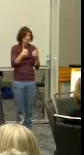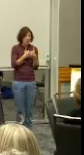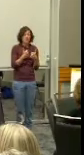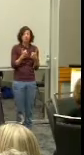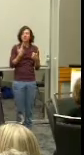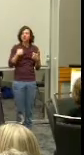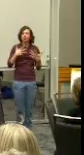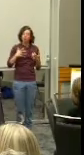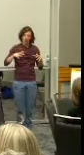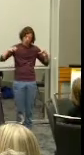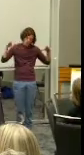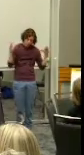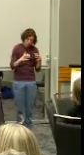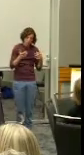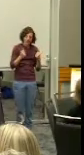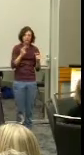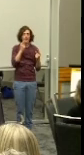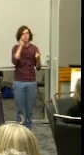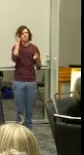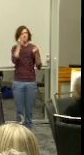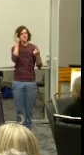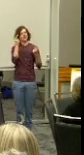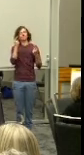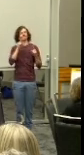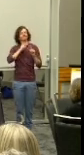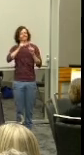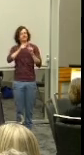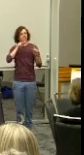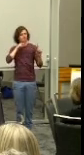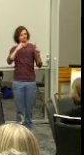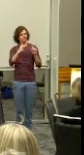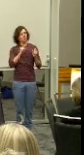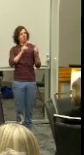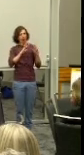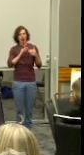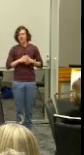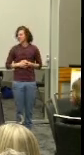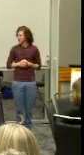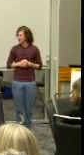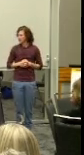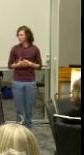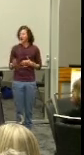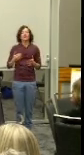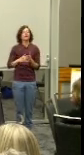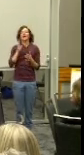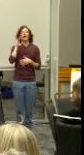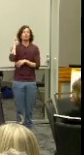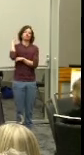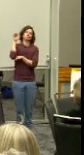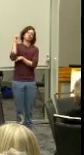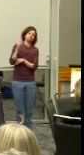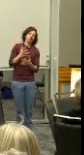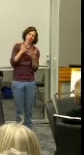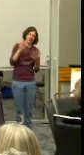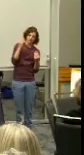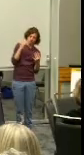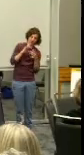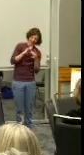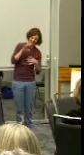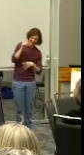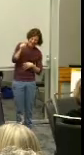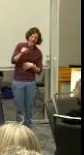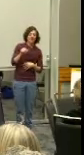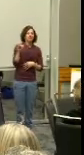differently. We recognize that, again, I've just given you a bunch of information about disability, but also we have